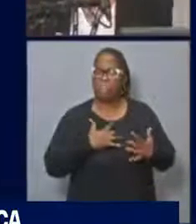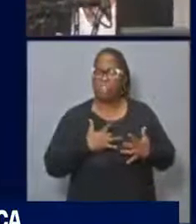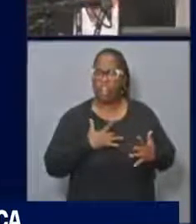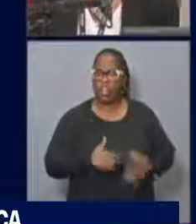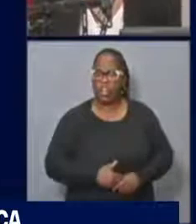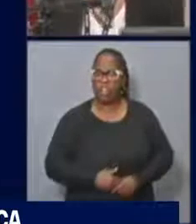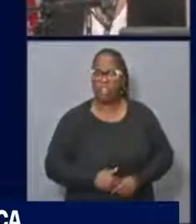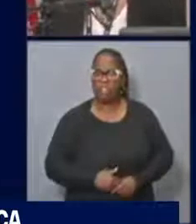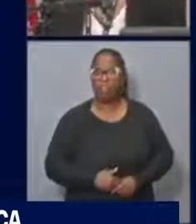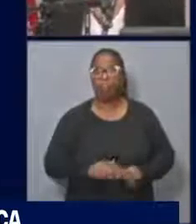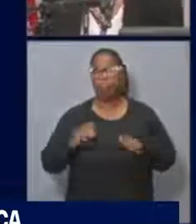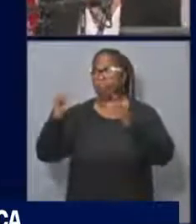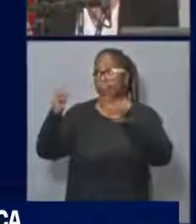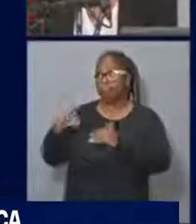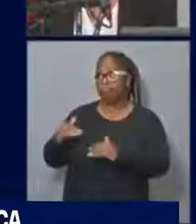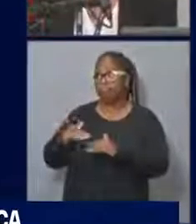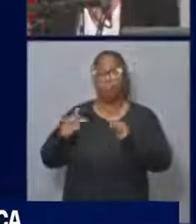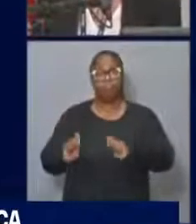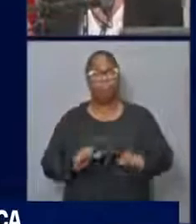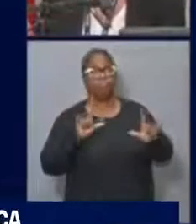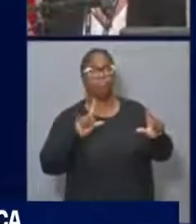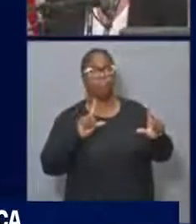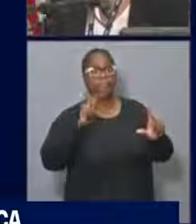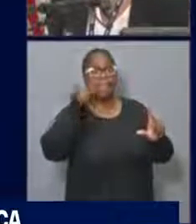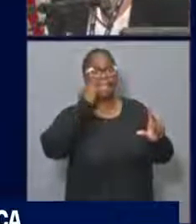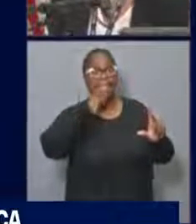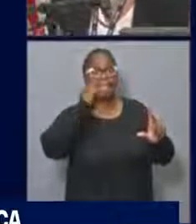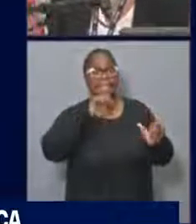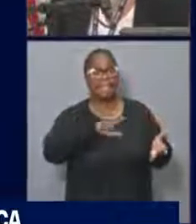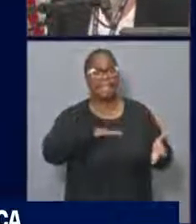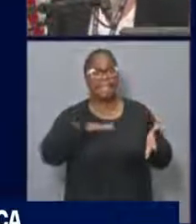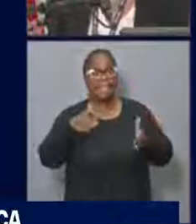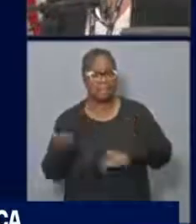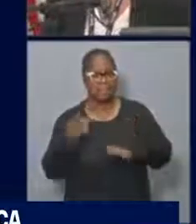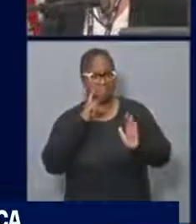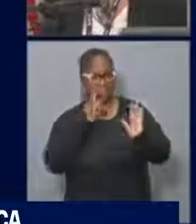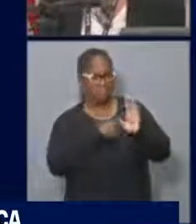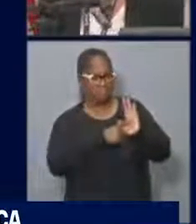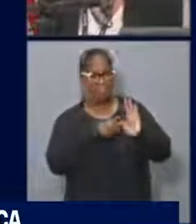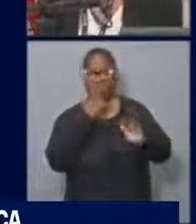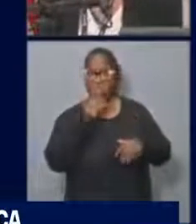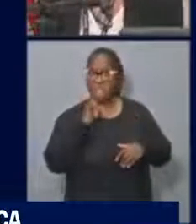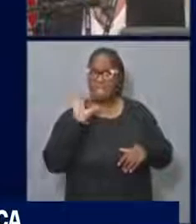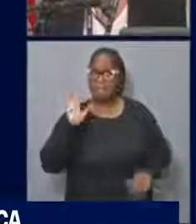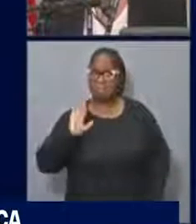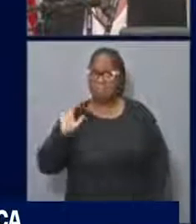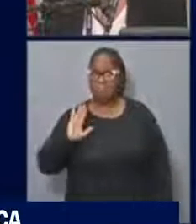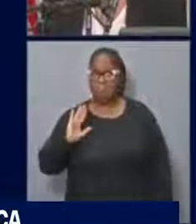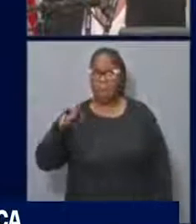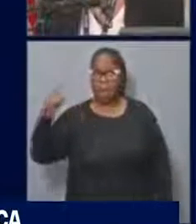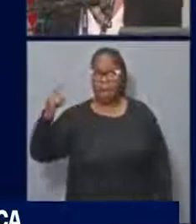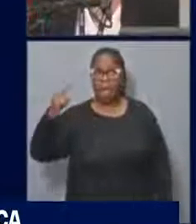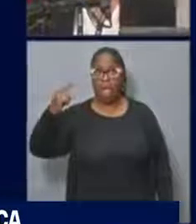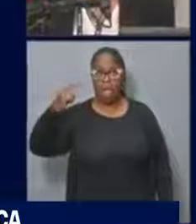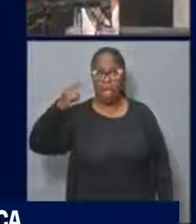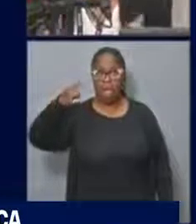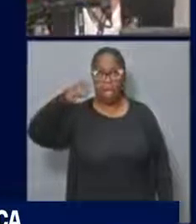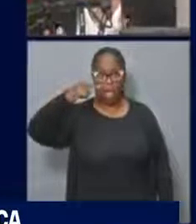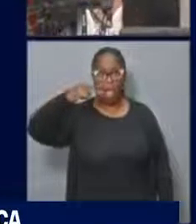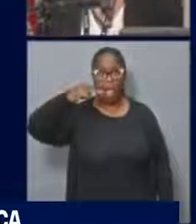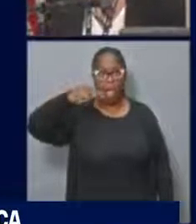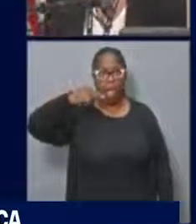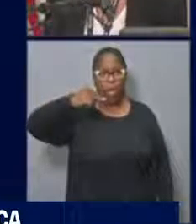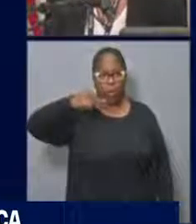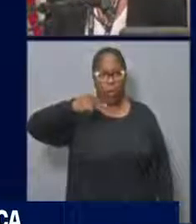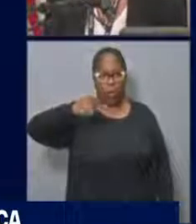past 7-day average of daily deaths. And you'll note that it does look like for a while our deaths were on a downward trajectory. And I